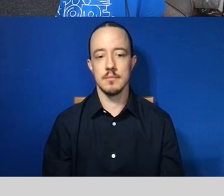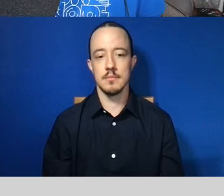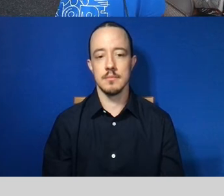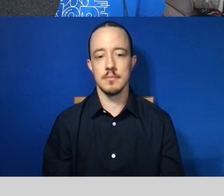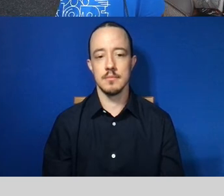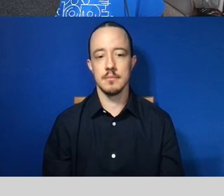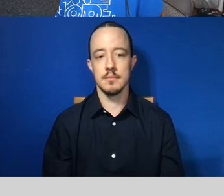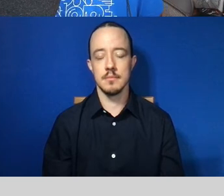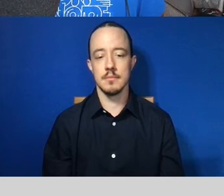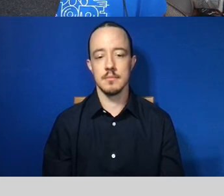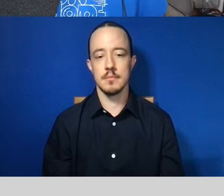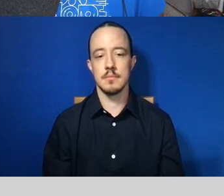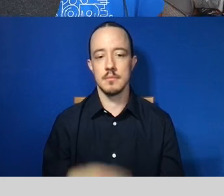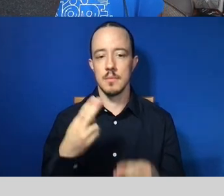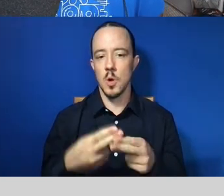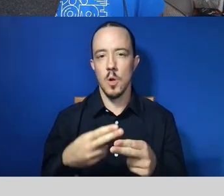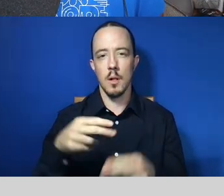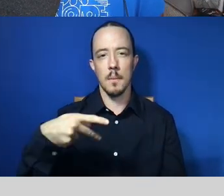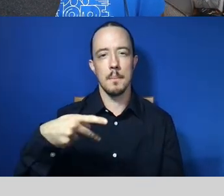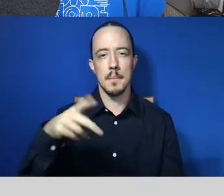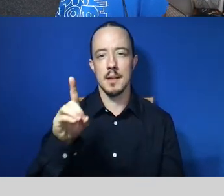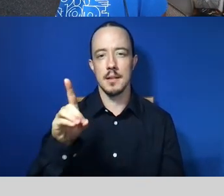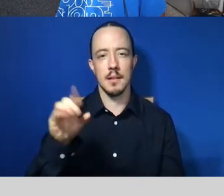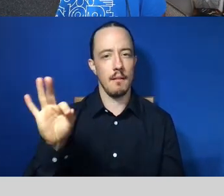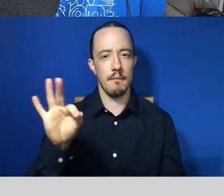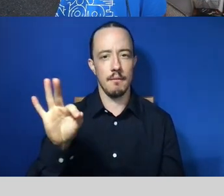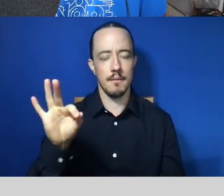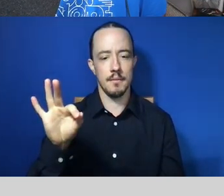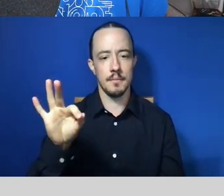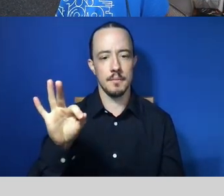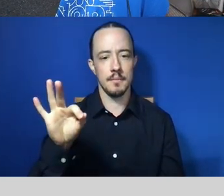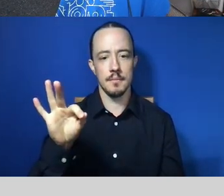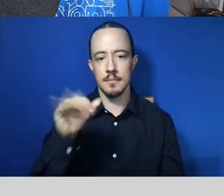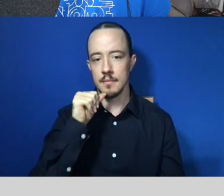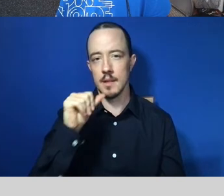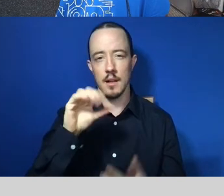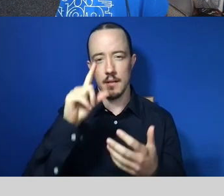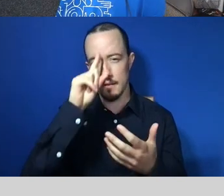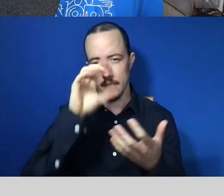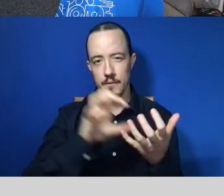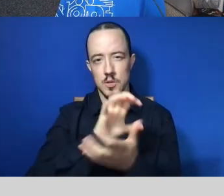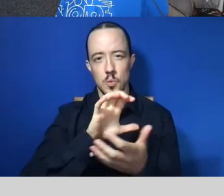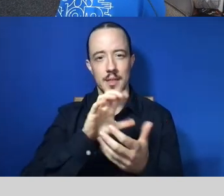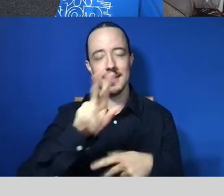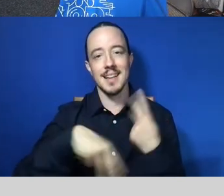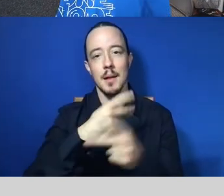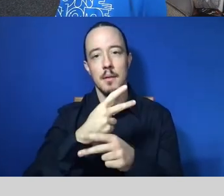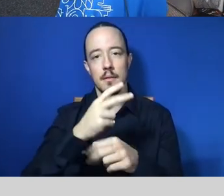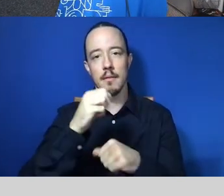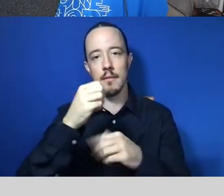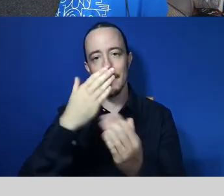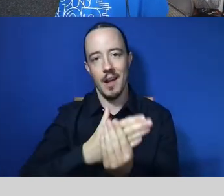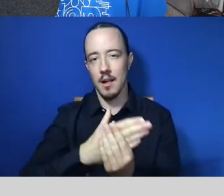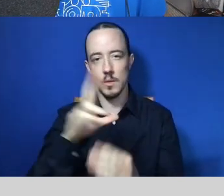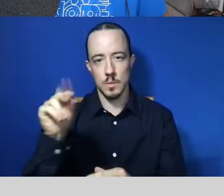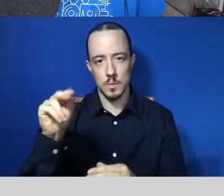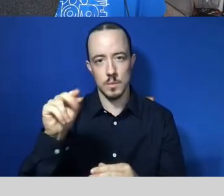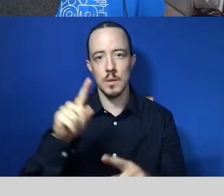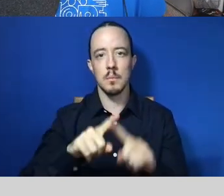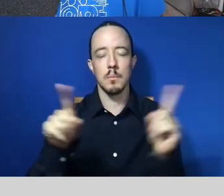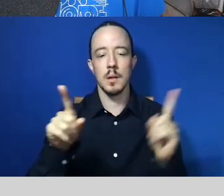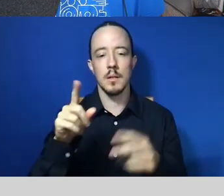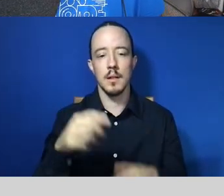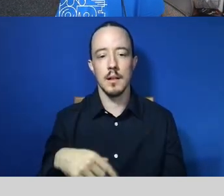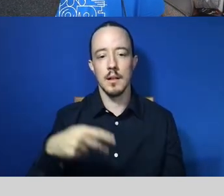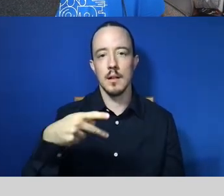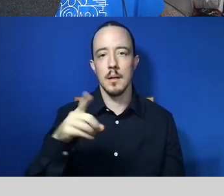And underneath there, we'll say, we'll call this one PDF, and not to be confused with the file type, but this will